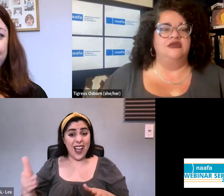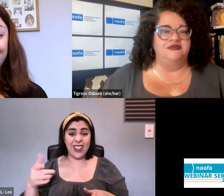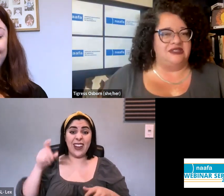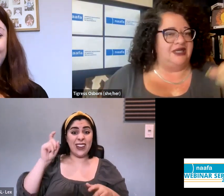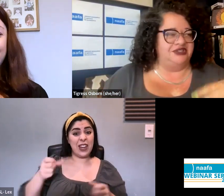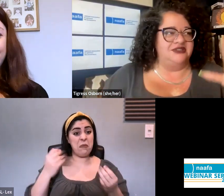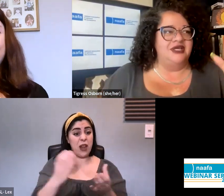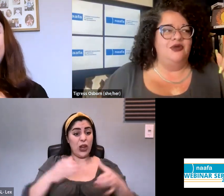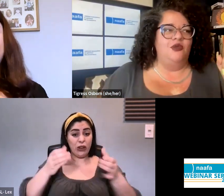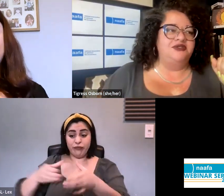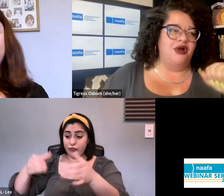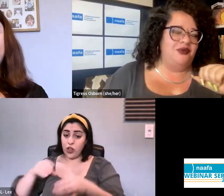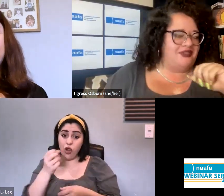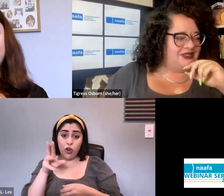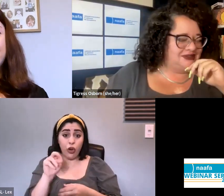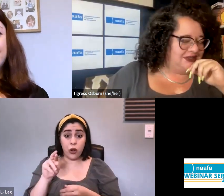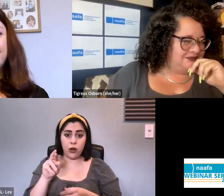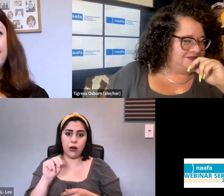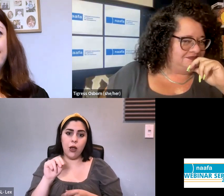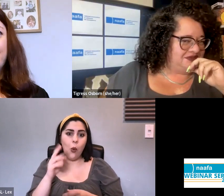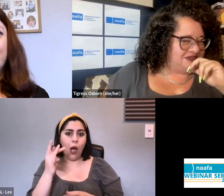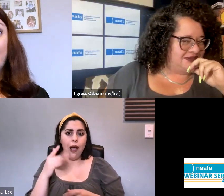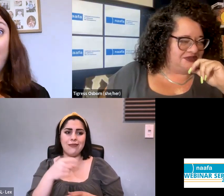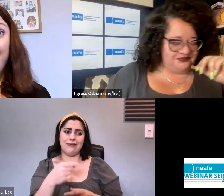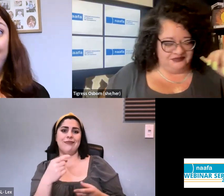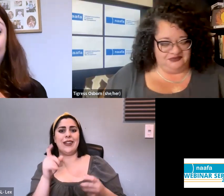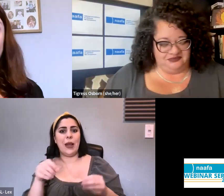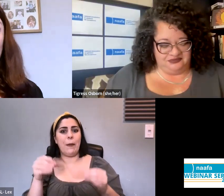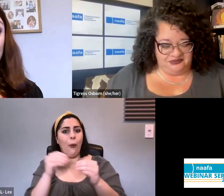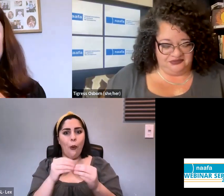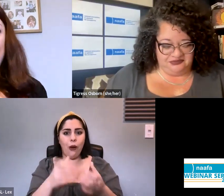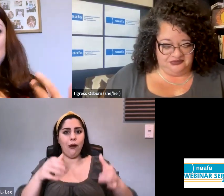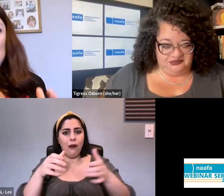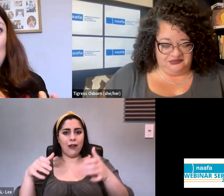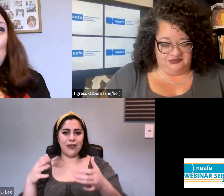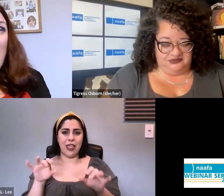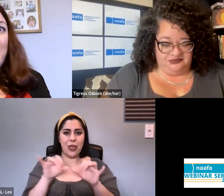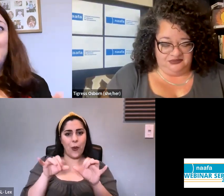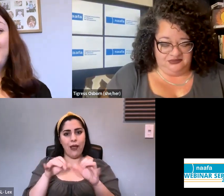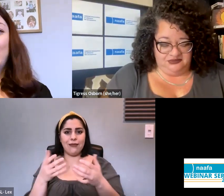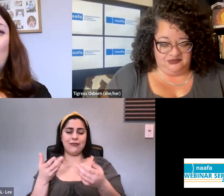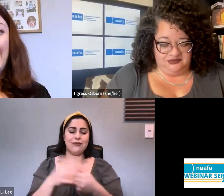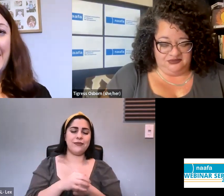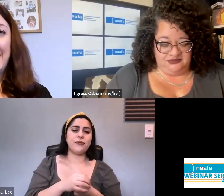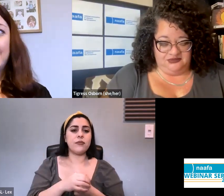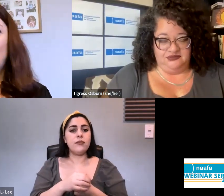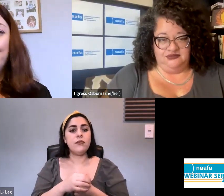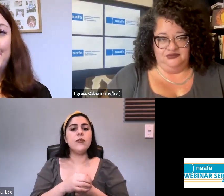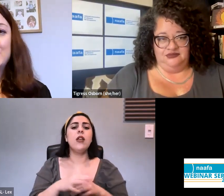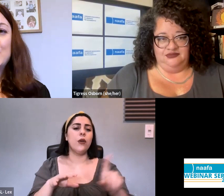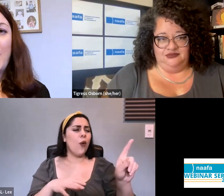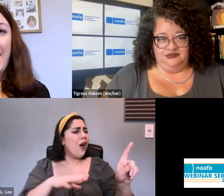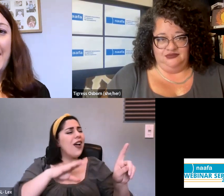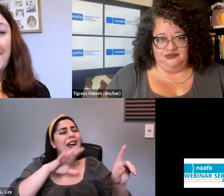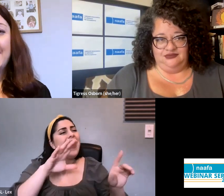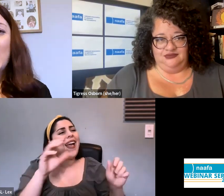they had all of these ashes. What's wrong with that misconception? So everything organic